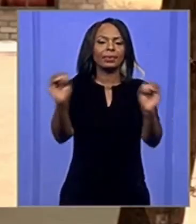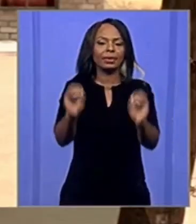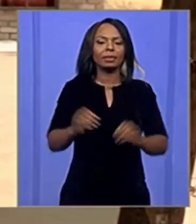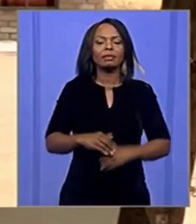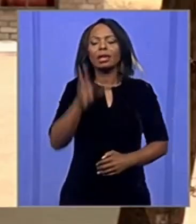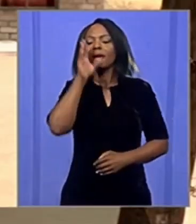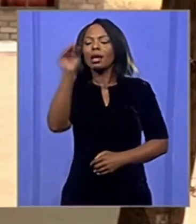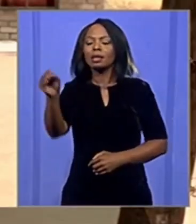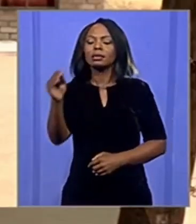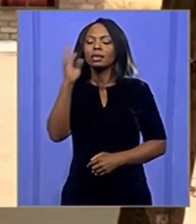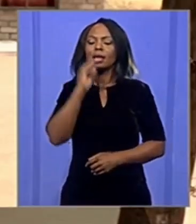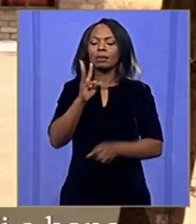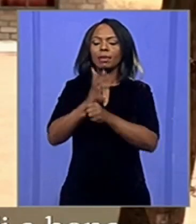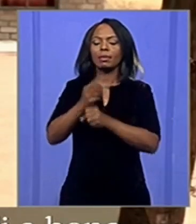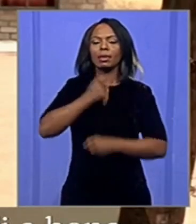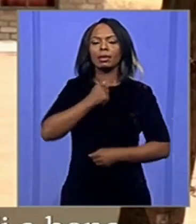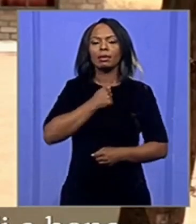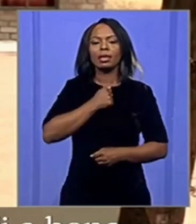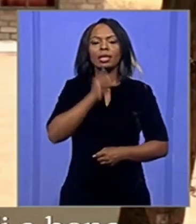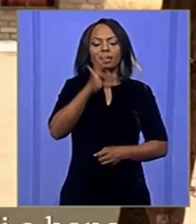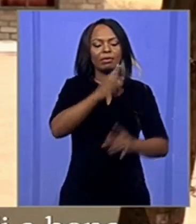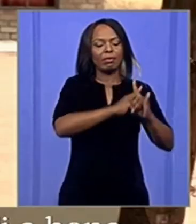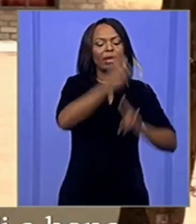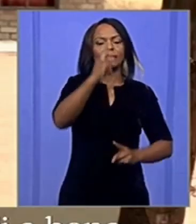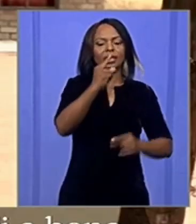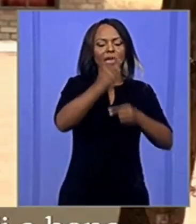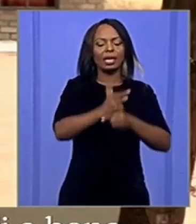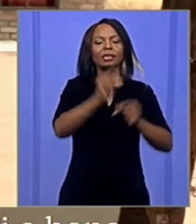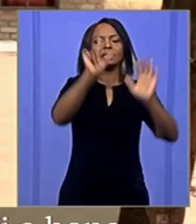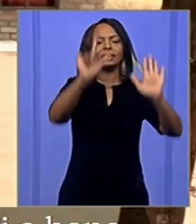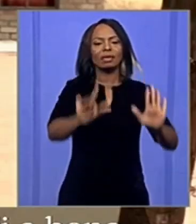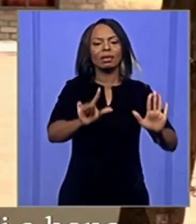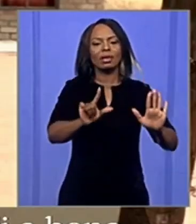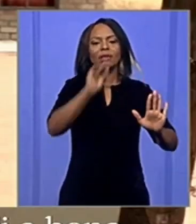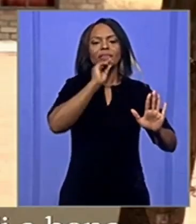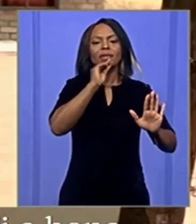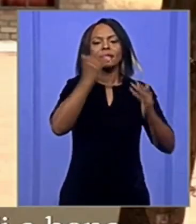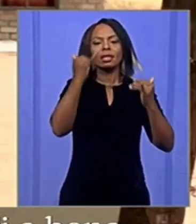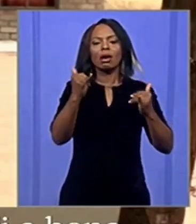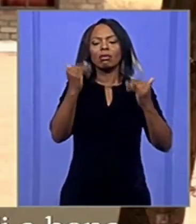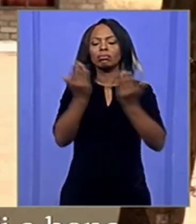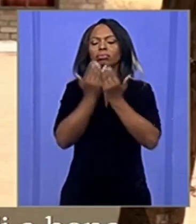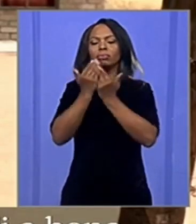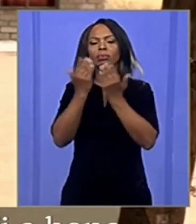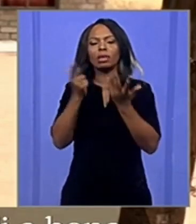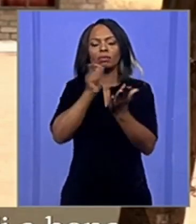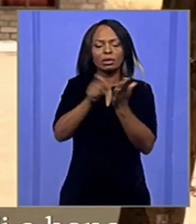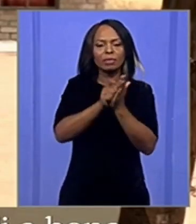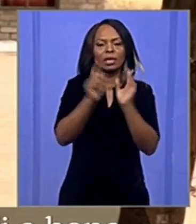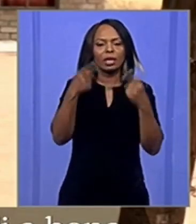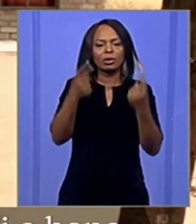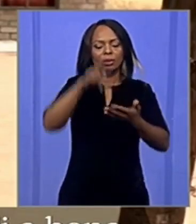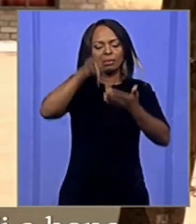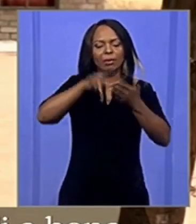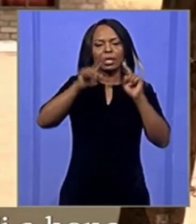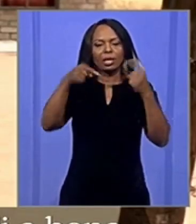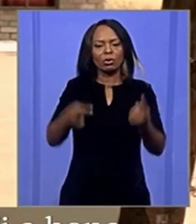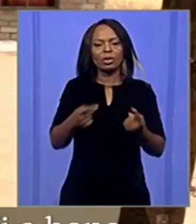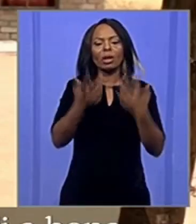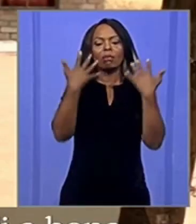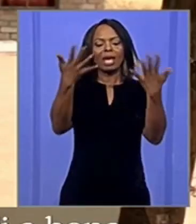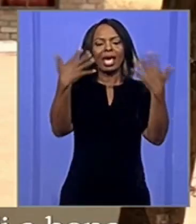botsa Koko ka re Koko nna gape le nka phasa grade 7 nga se ithukuti gore a ke kgone go bala ke kgone go ngwala nna sa ka kgone go draw ke kgone go